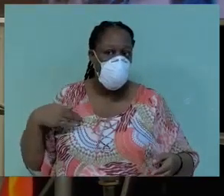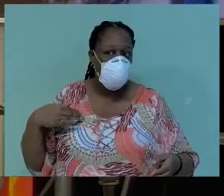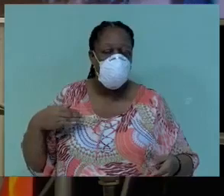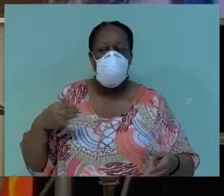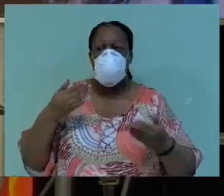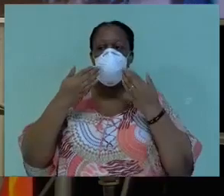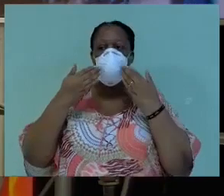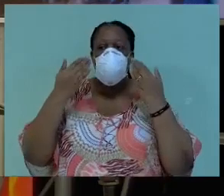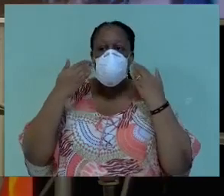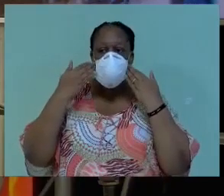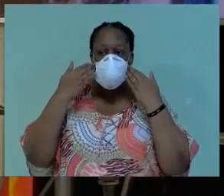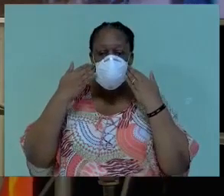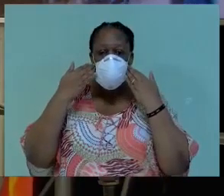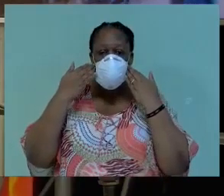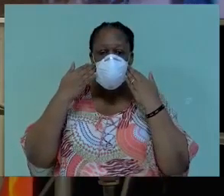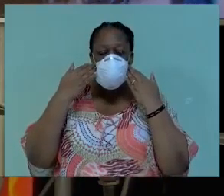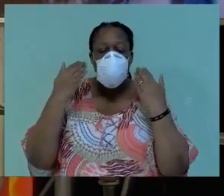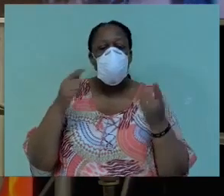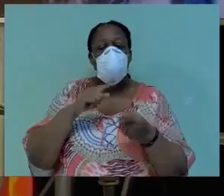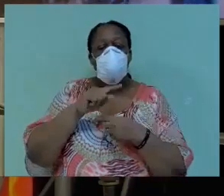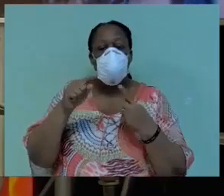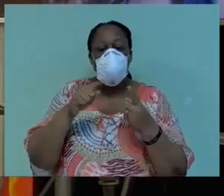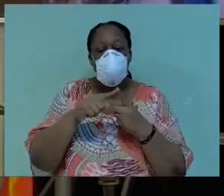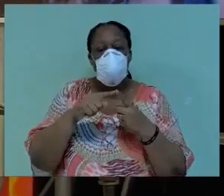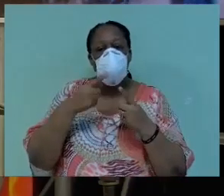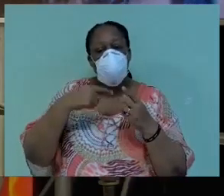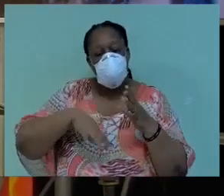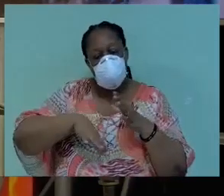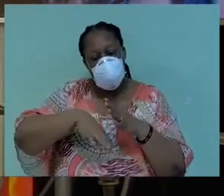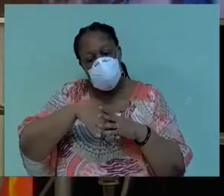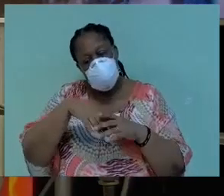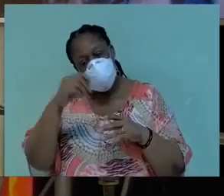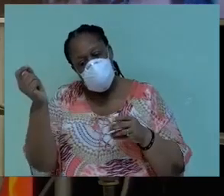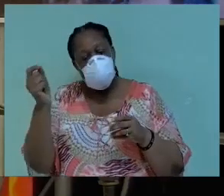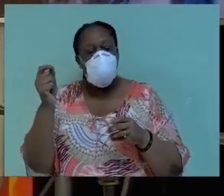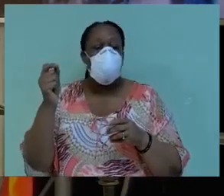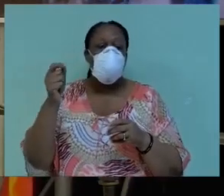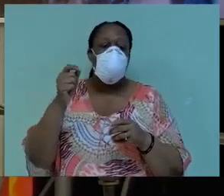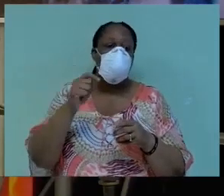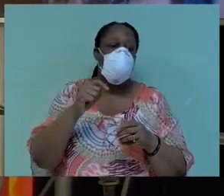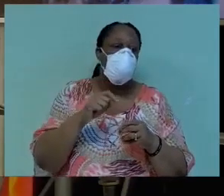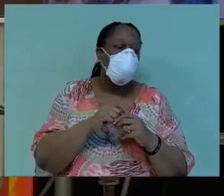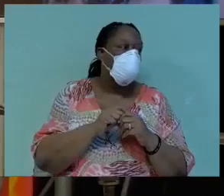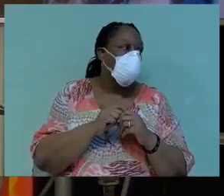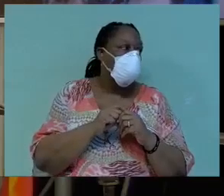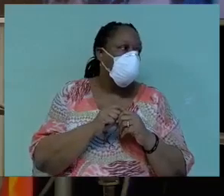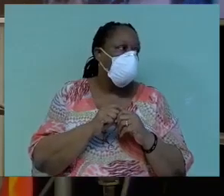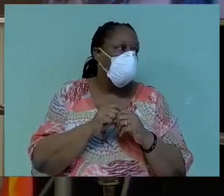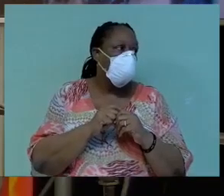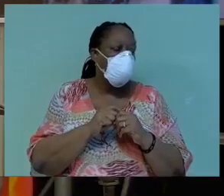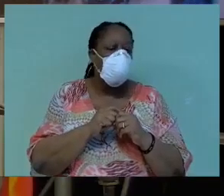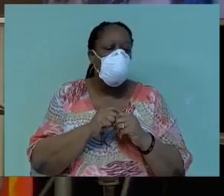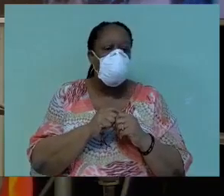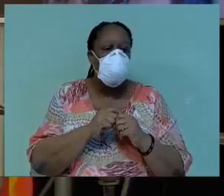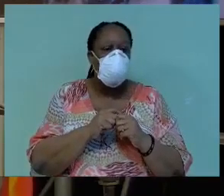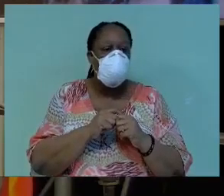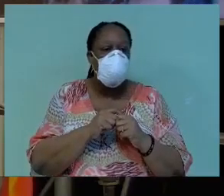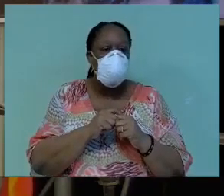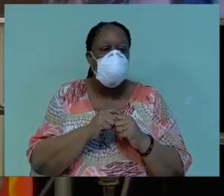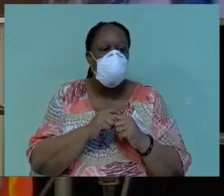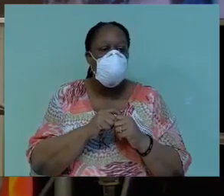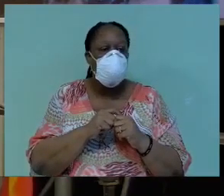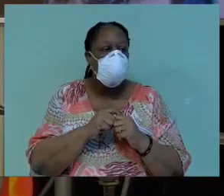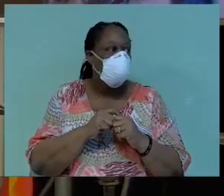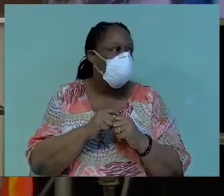mouth when they're in they are public in a community setting. In other words, if you are around